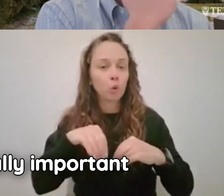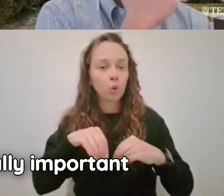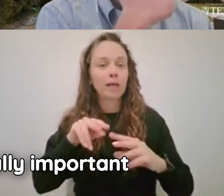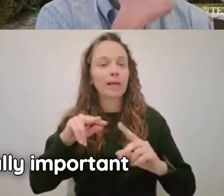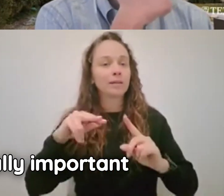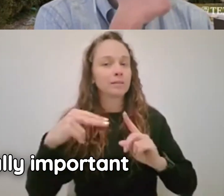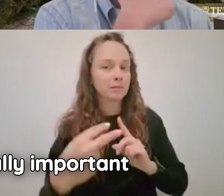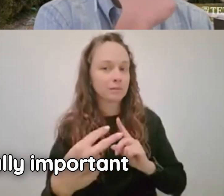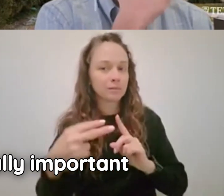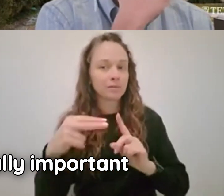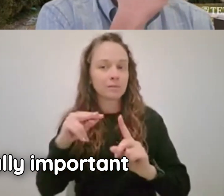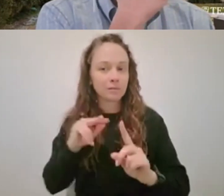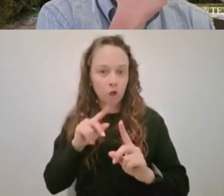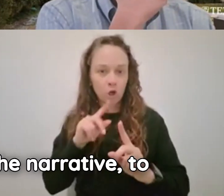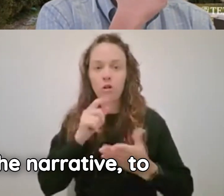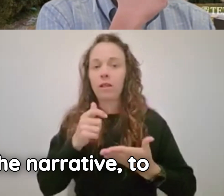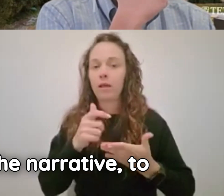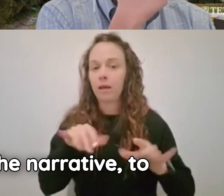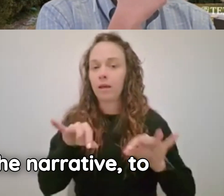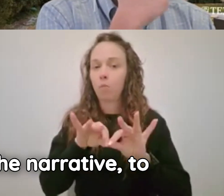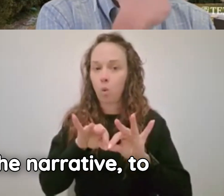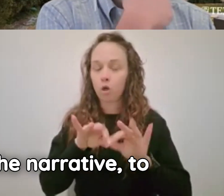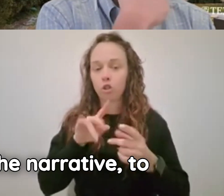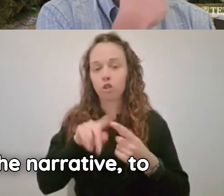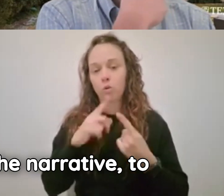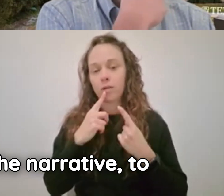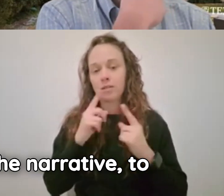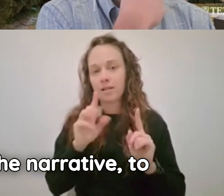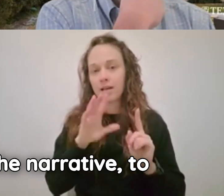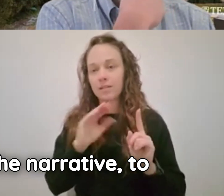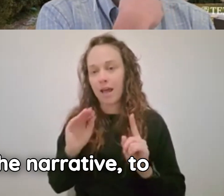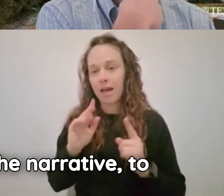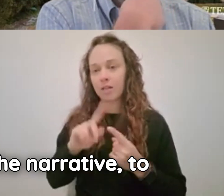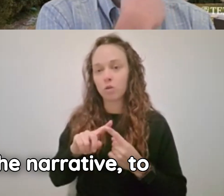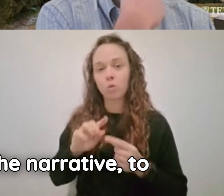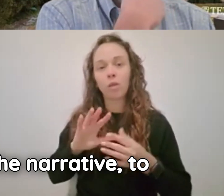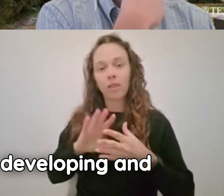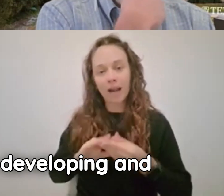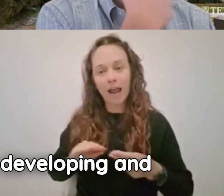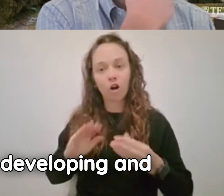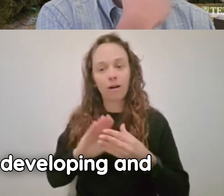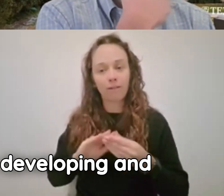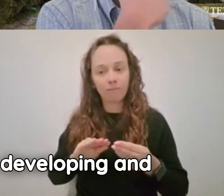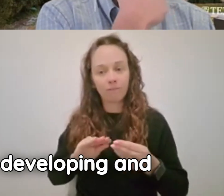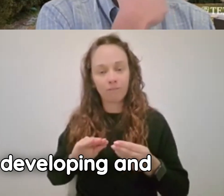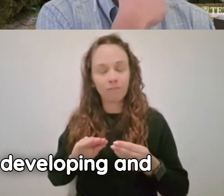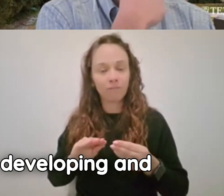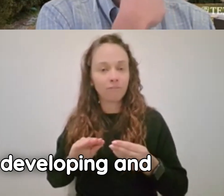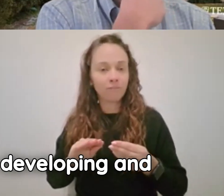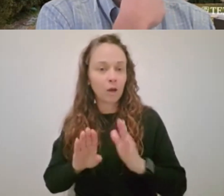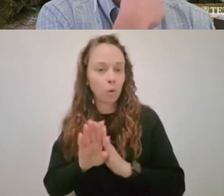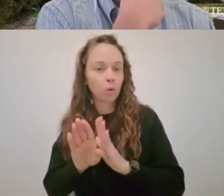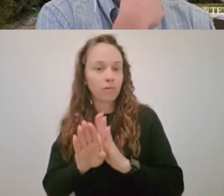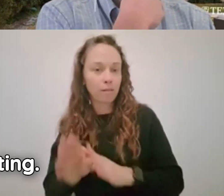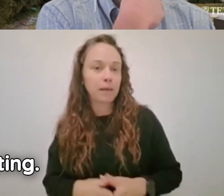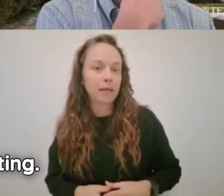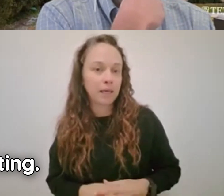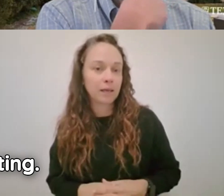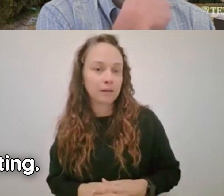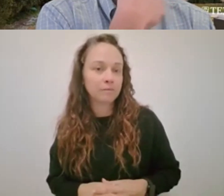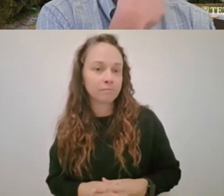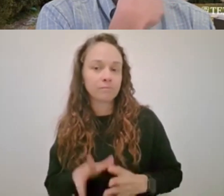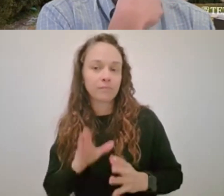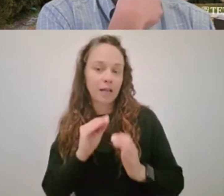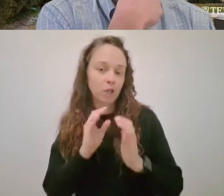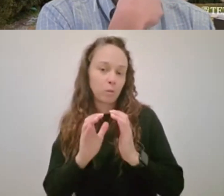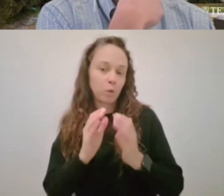angles was really important to the success and to the narrative, to the story that we were developing and